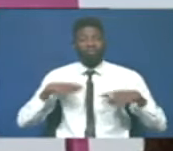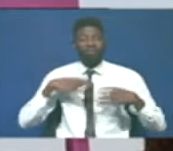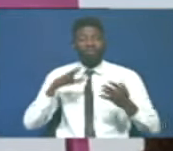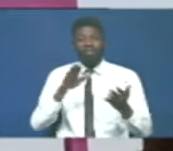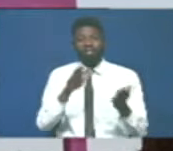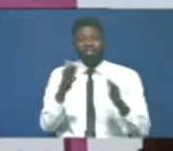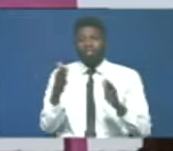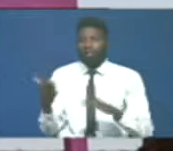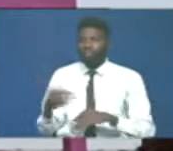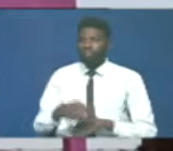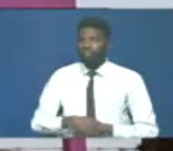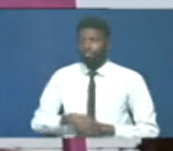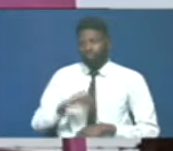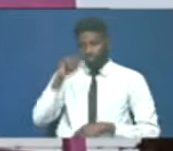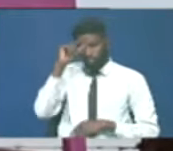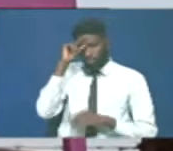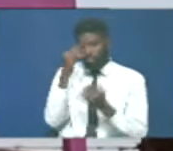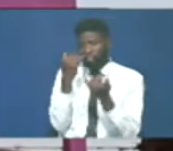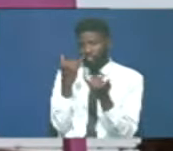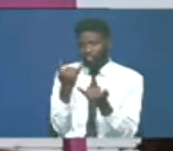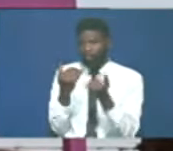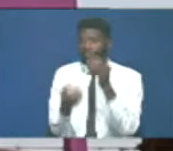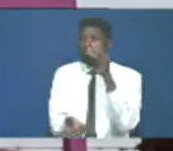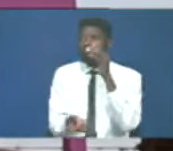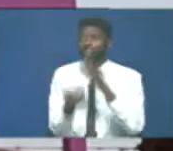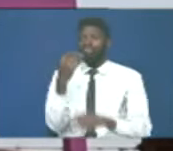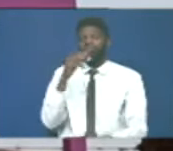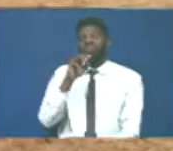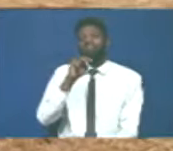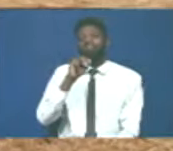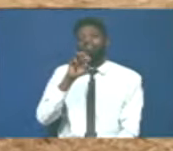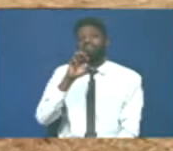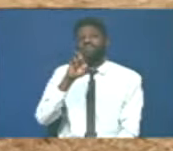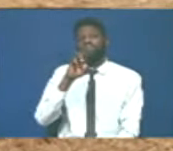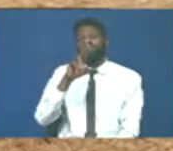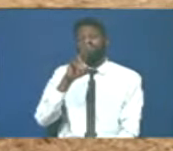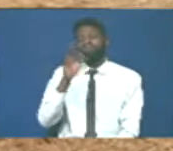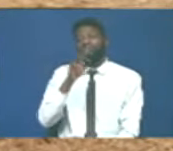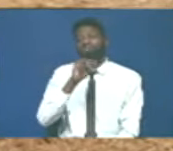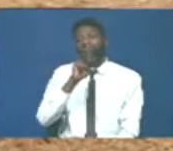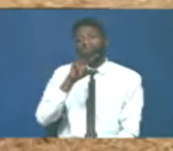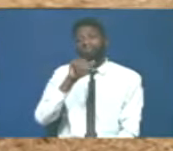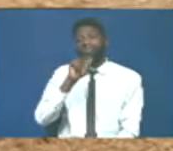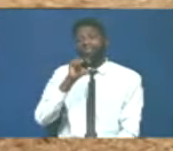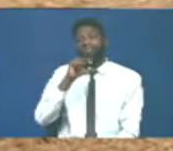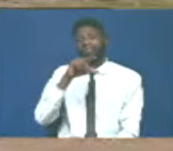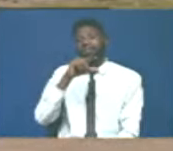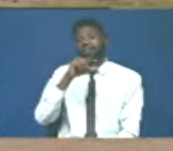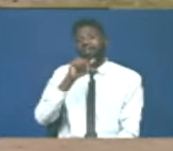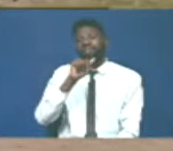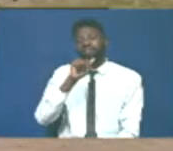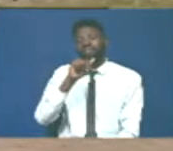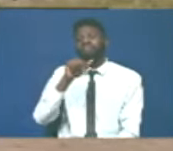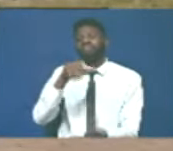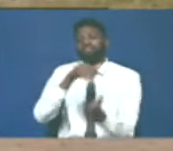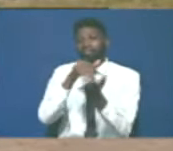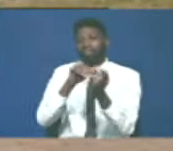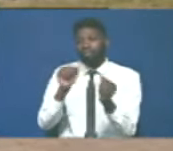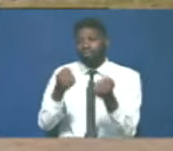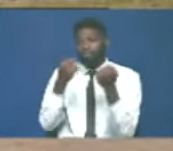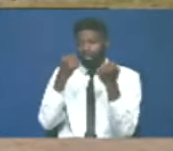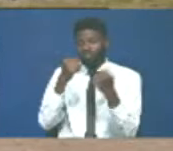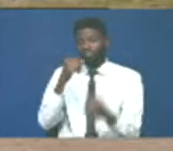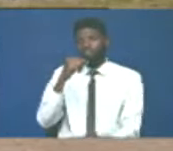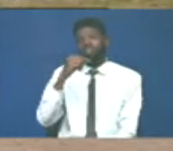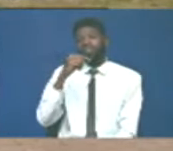The government has unveiled the Meru Mwangaza Rescue Center in Tigania West to save victims from this scourge. The facility